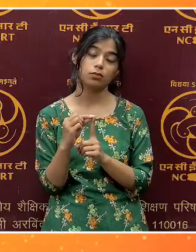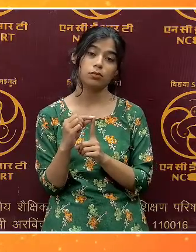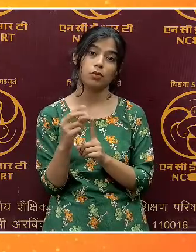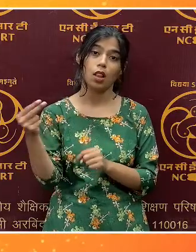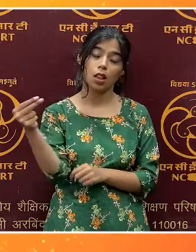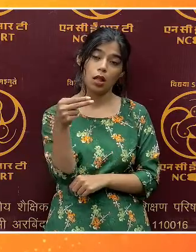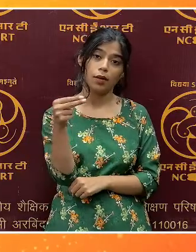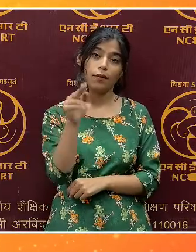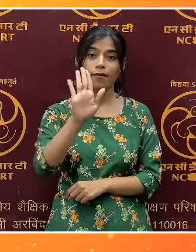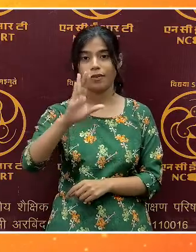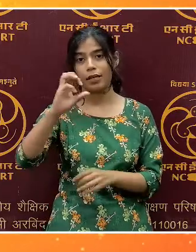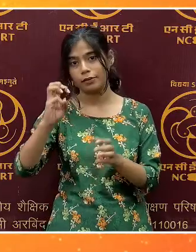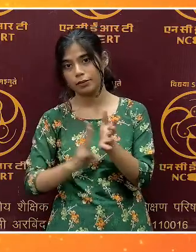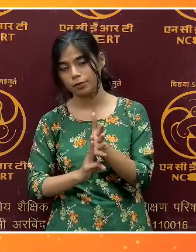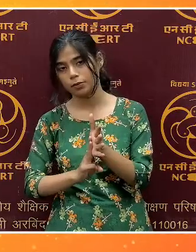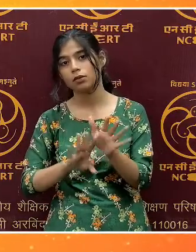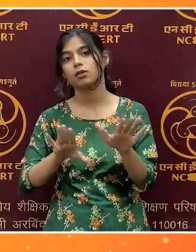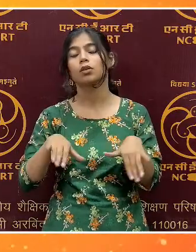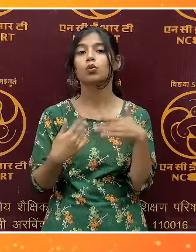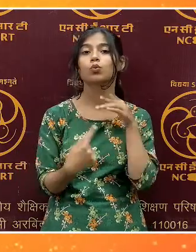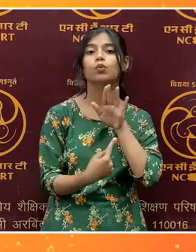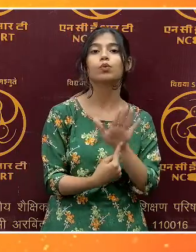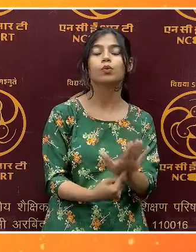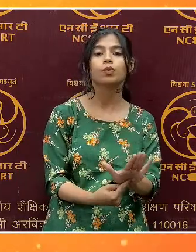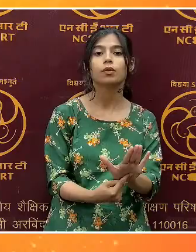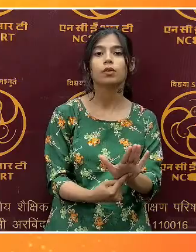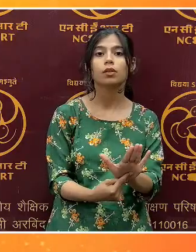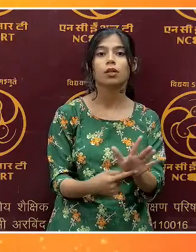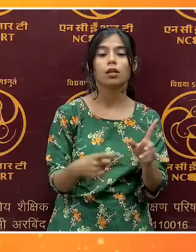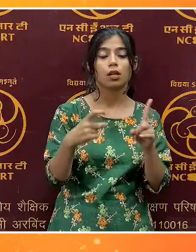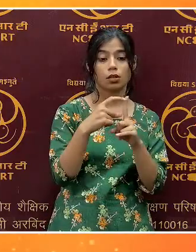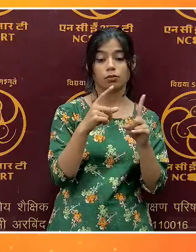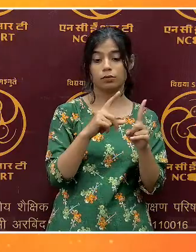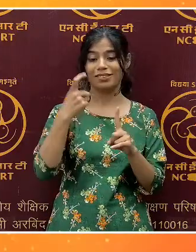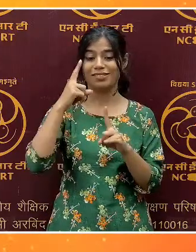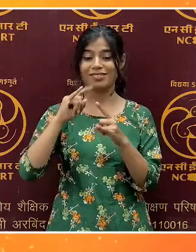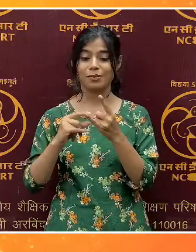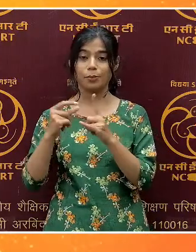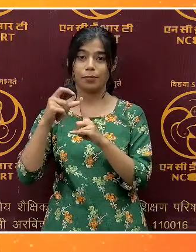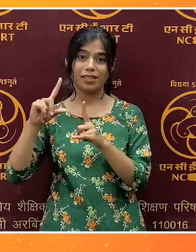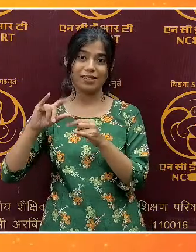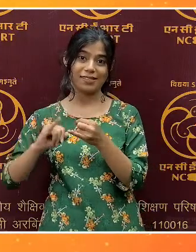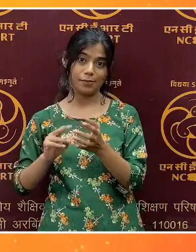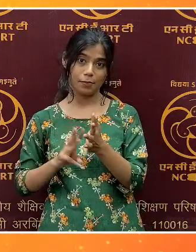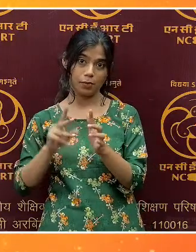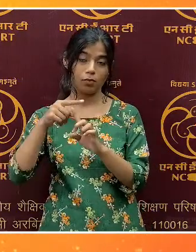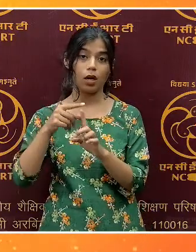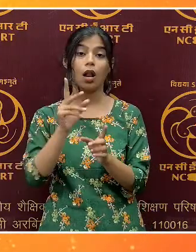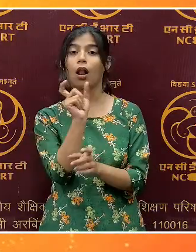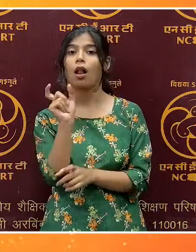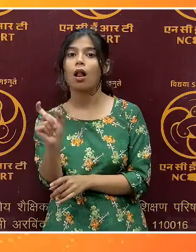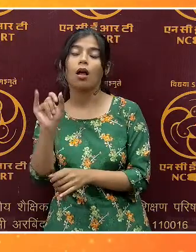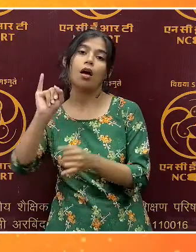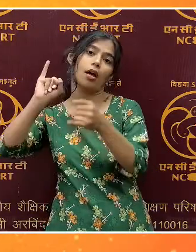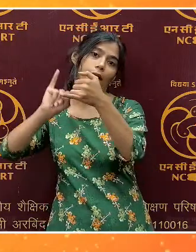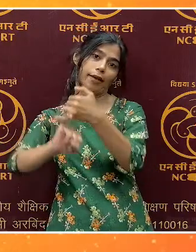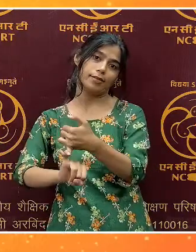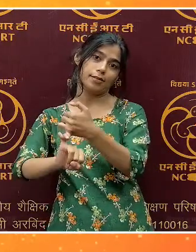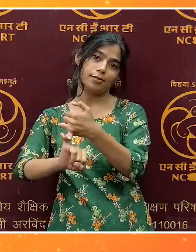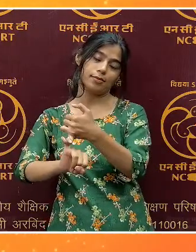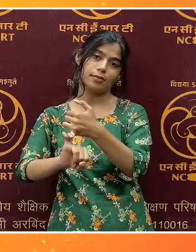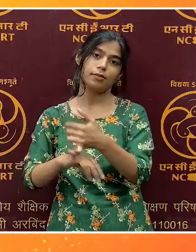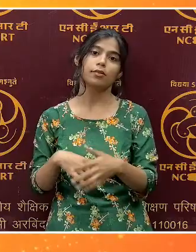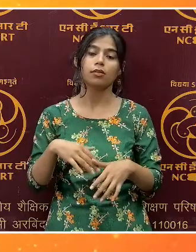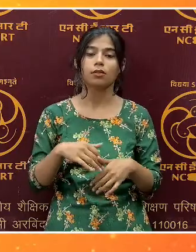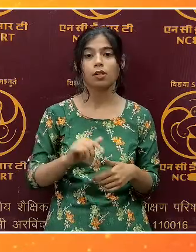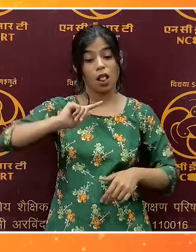equal to 5 centimeter represents the displacement vector S. Direction is clear in the diagram